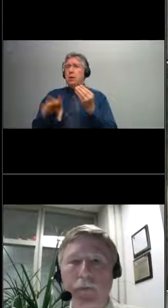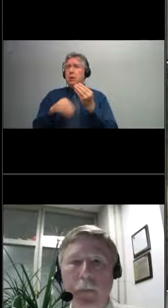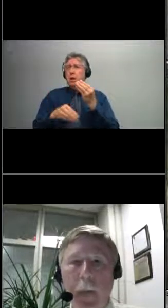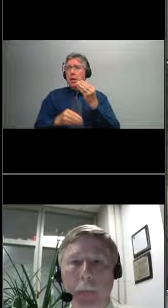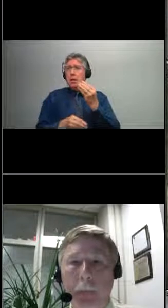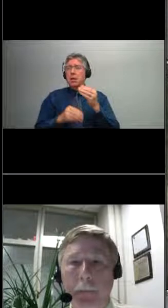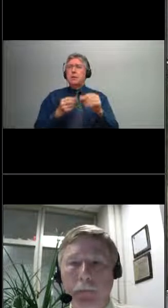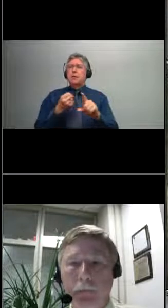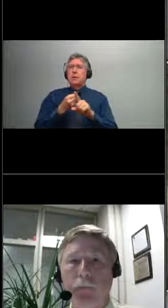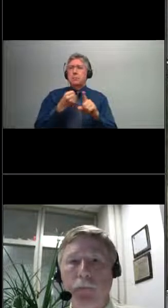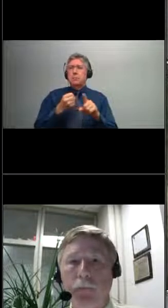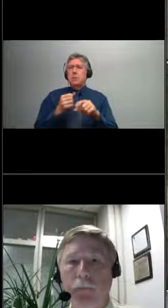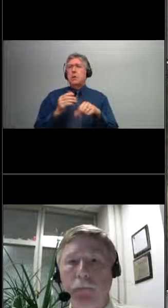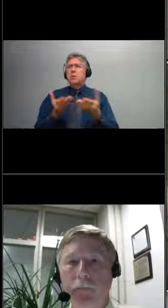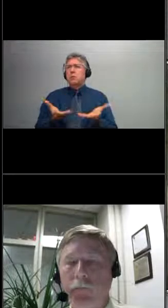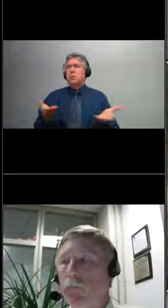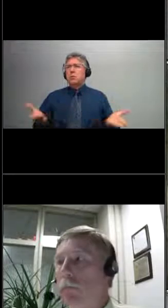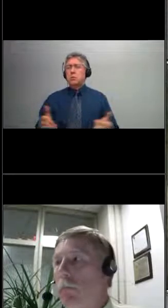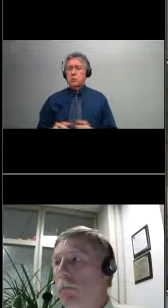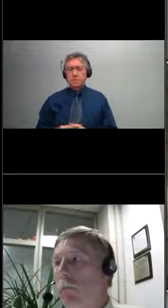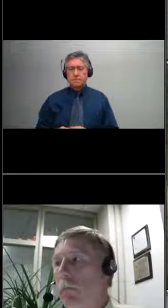resources.